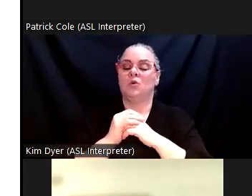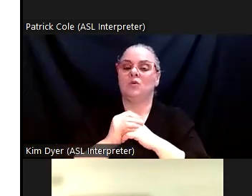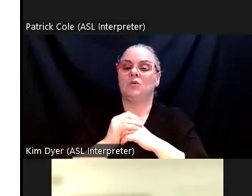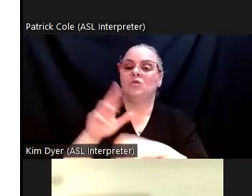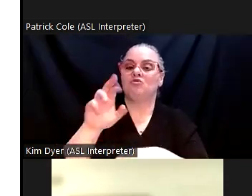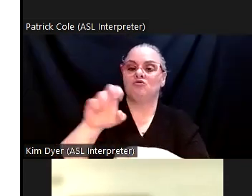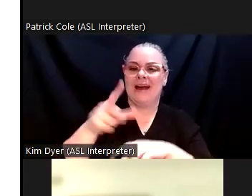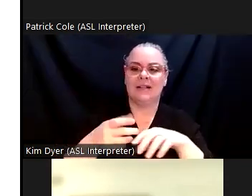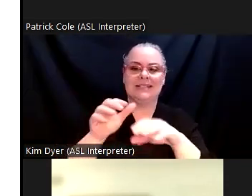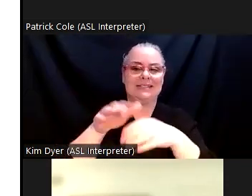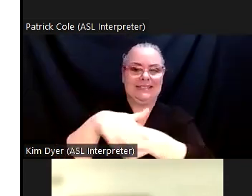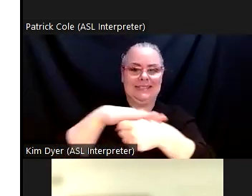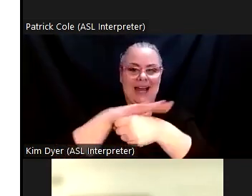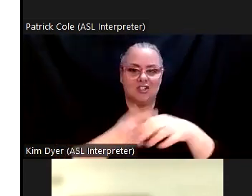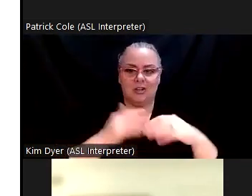station upgrades.